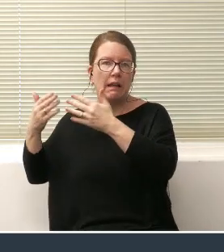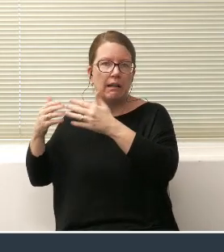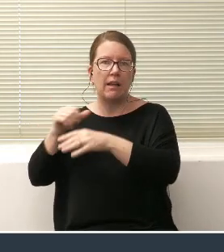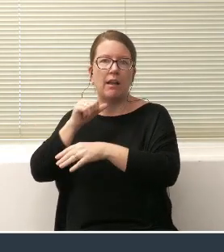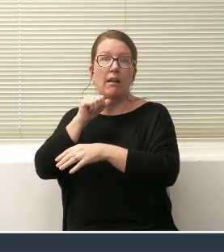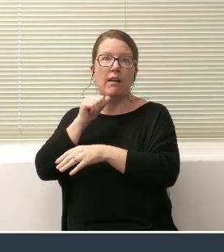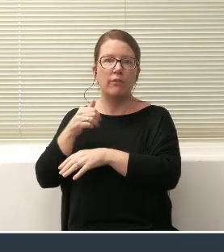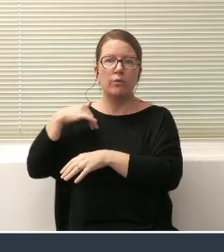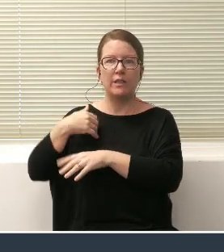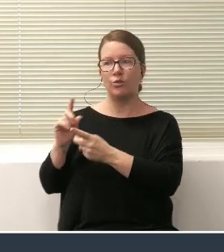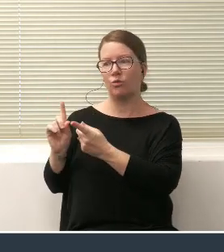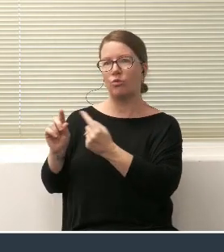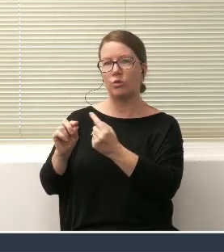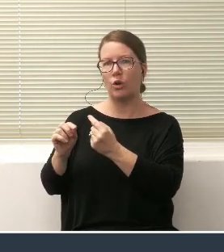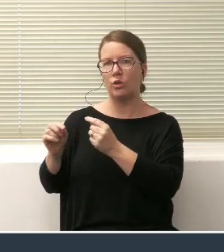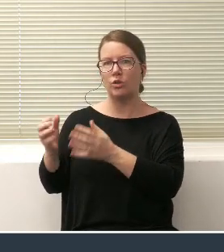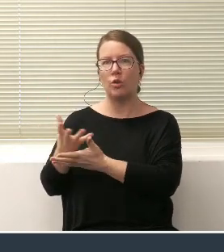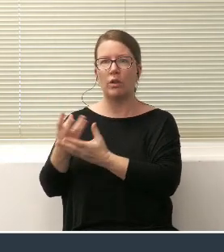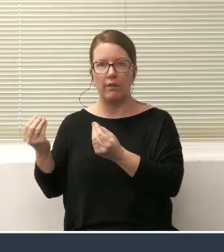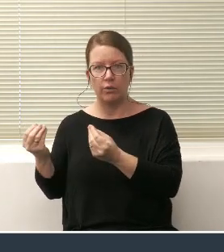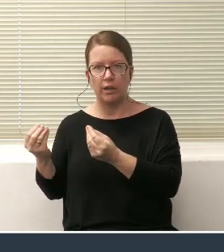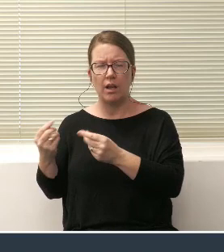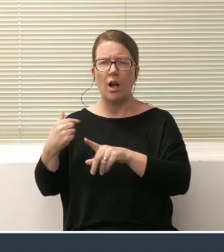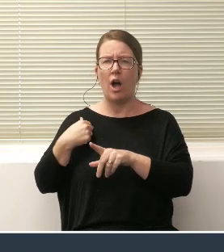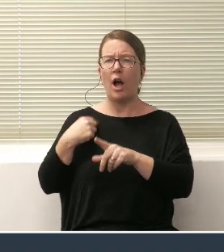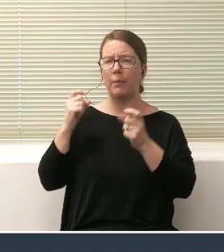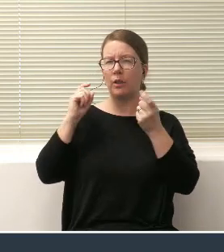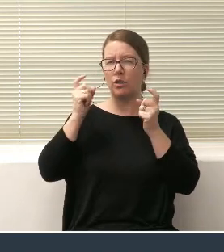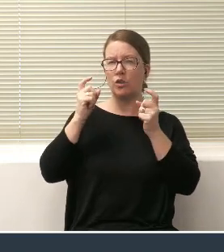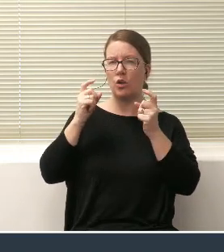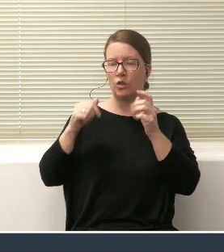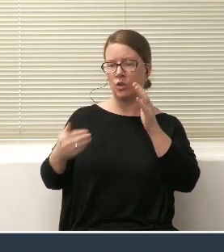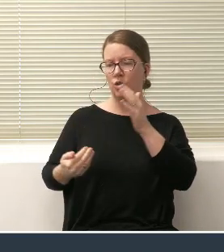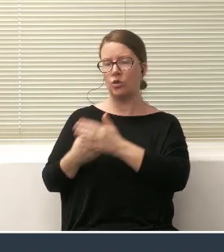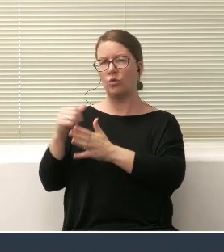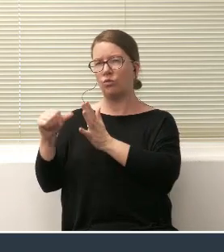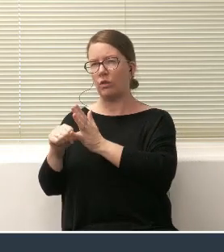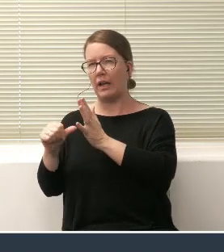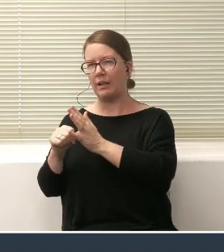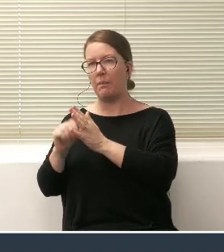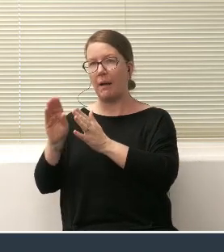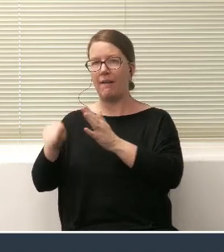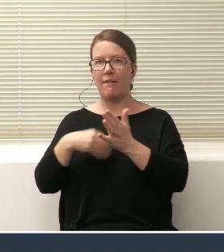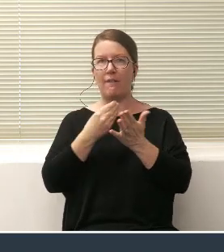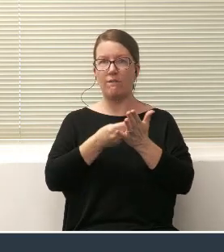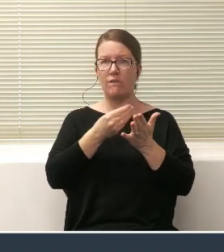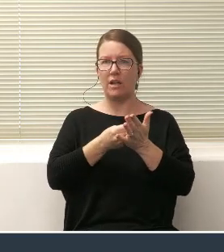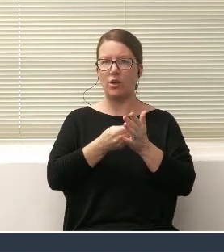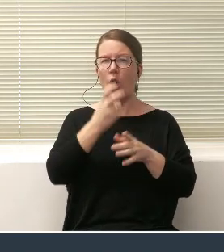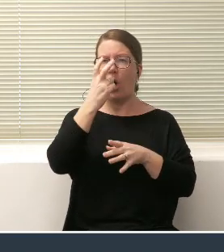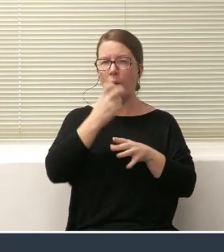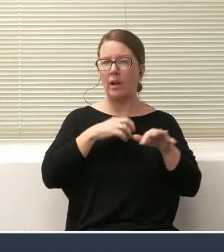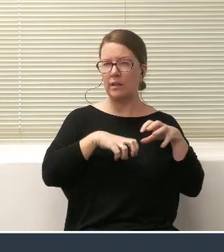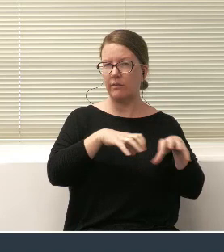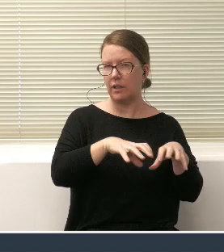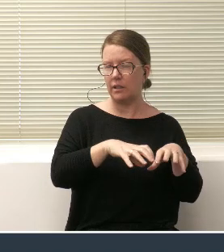recovery. So I'm concerned that we're using a new rate to fund activities that we know we need to fund, but